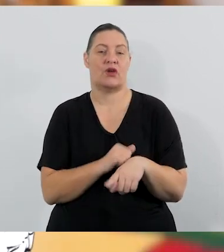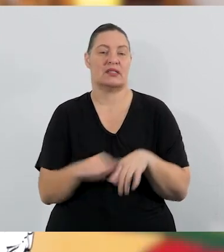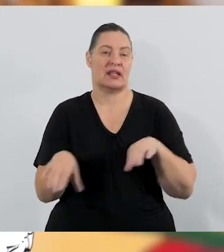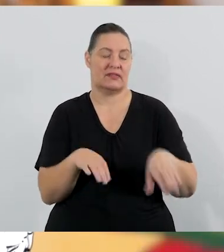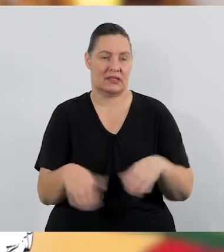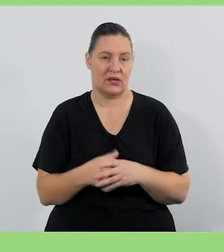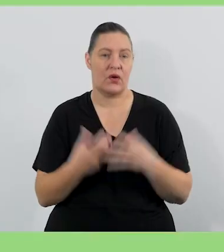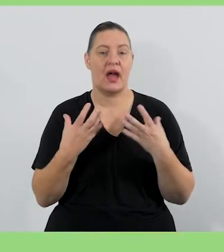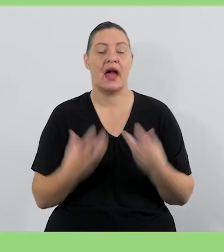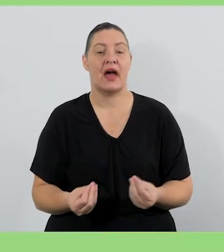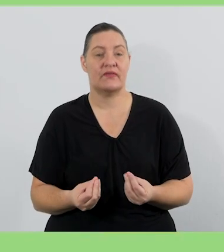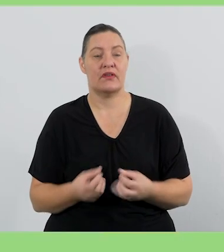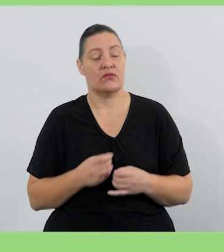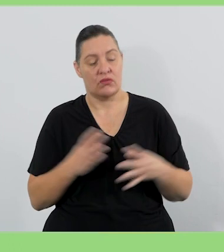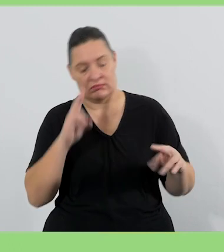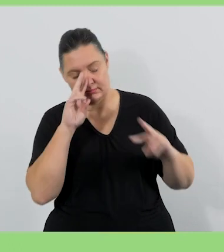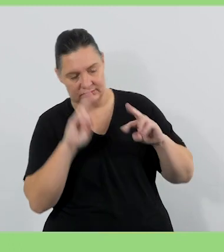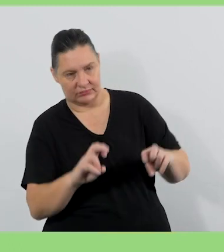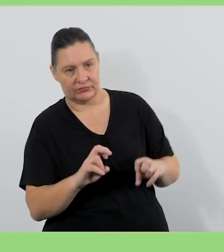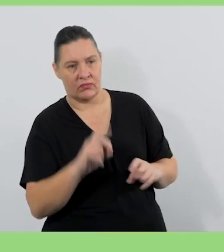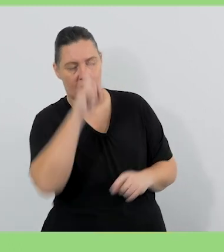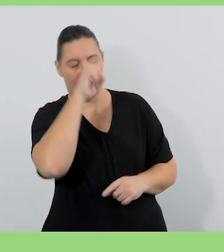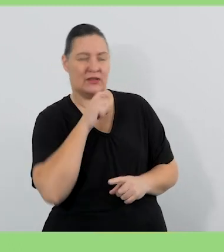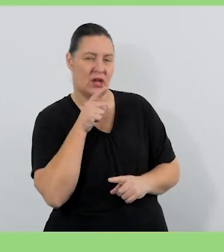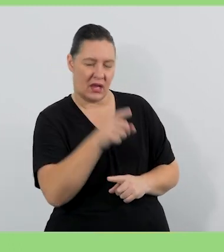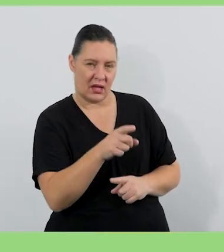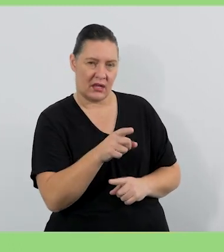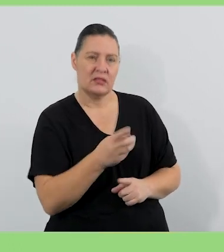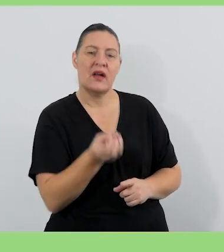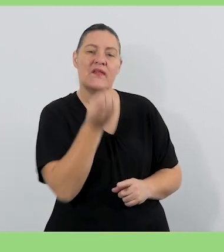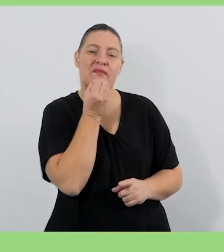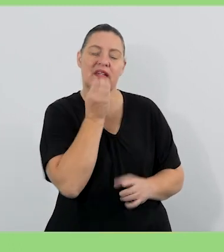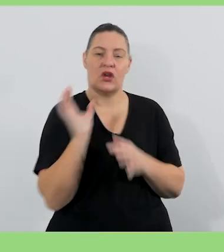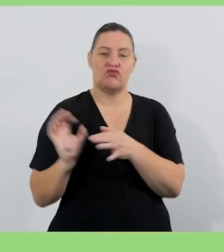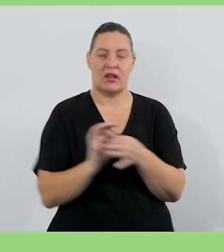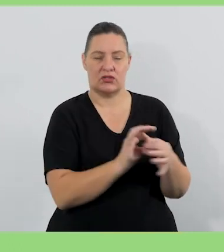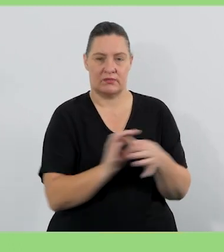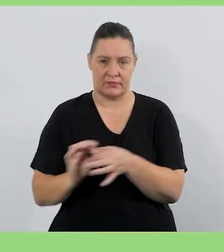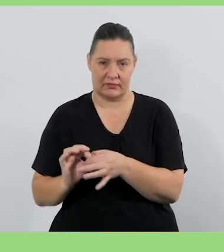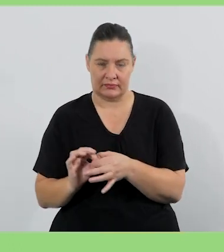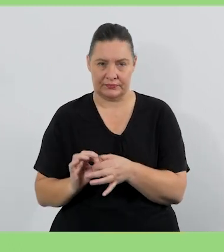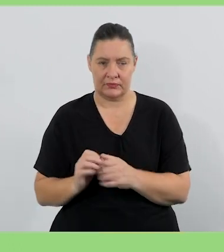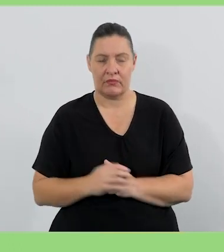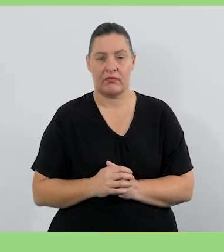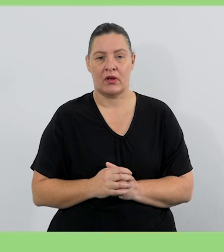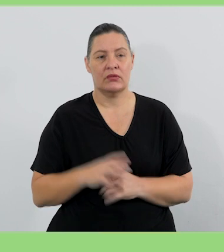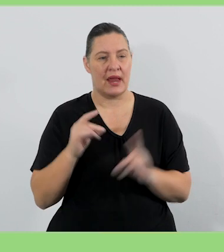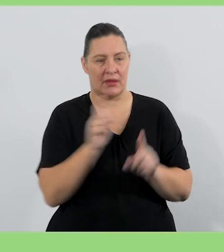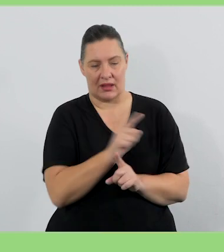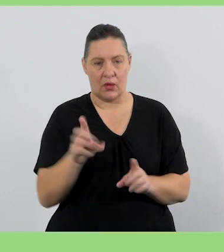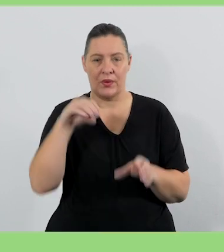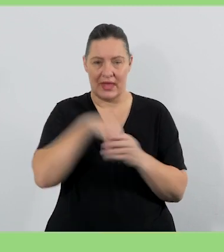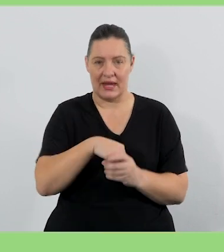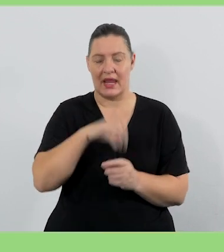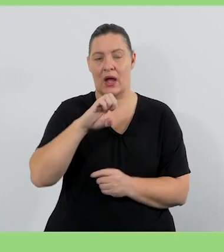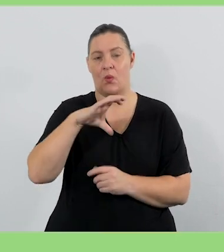activity. Now here we are going to have to study the diagram which describes feeding relationships between organisms in